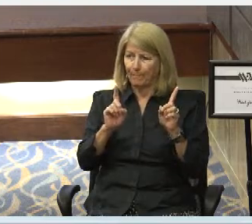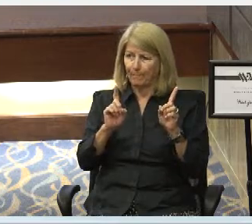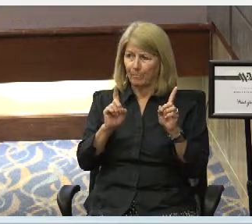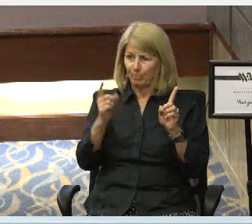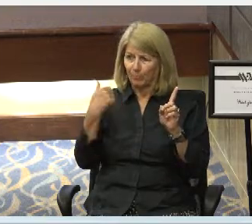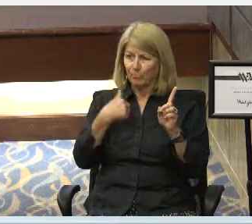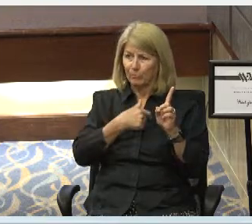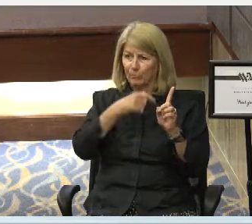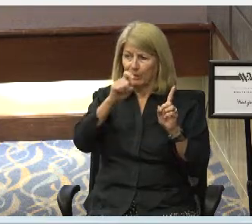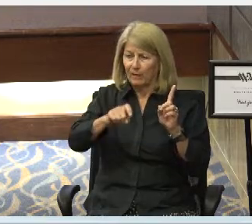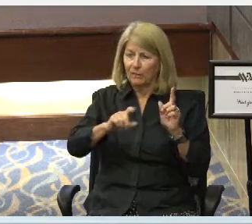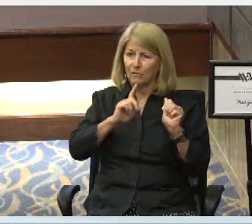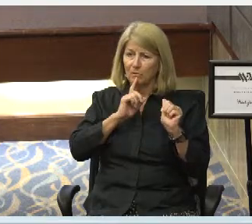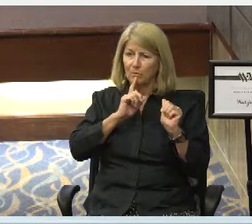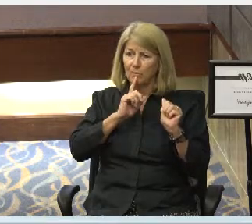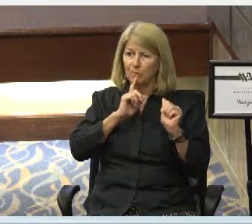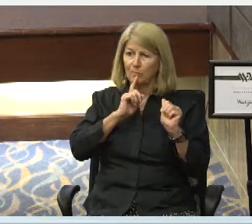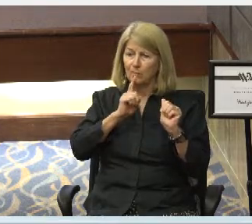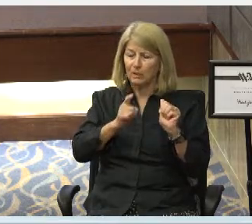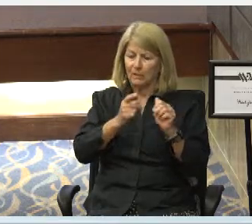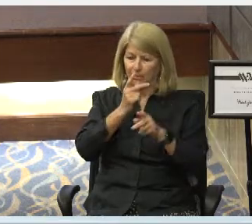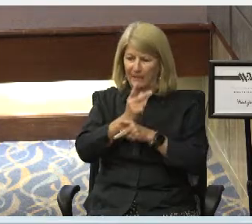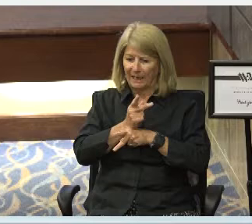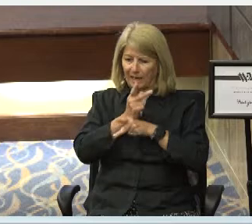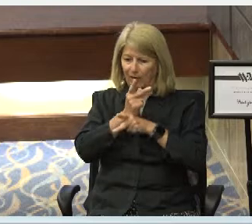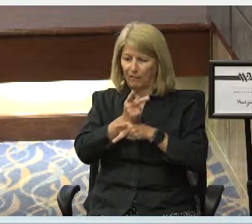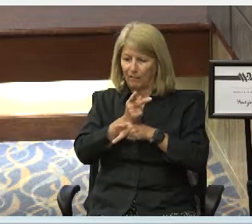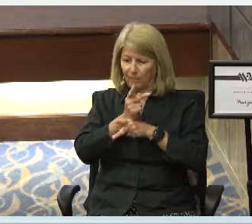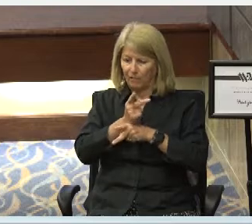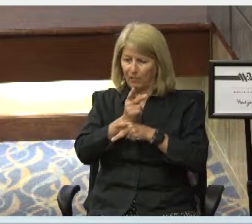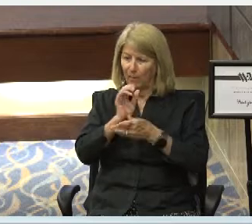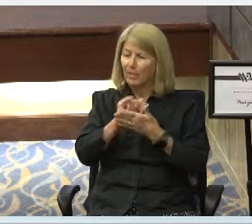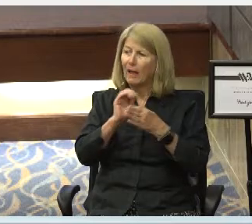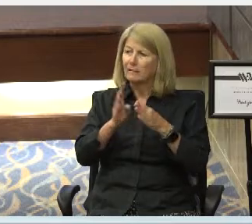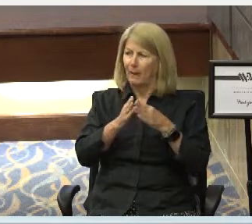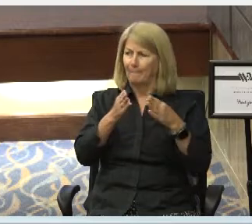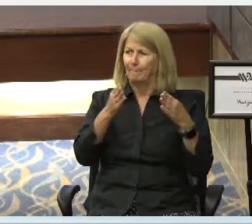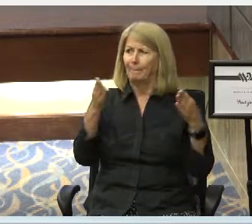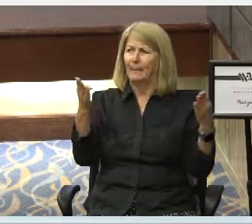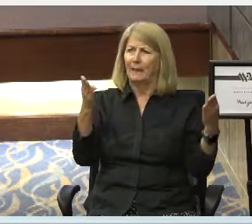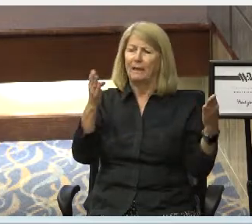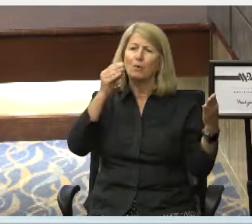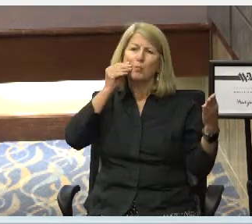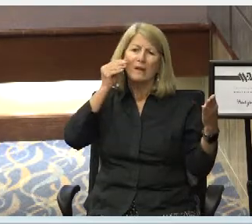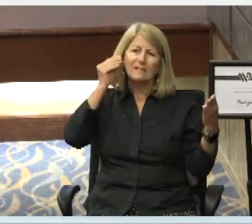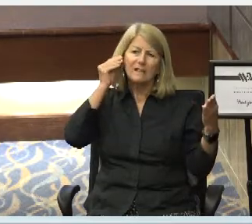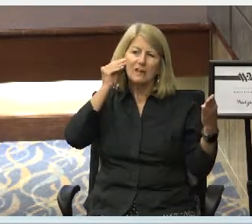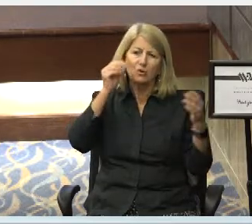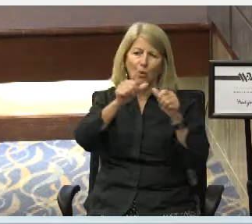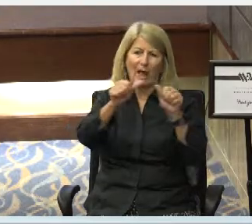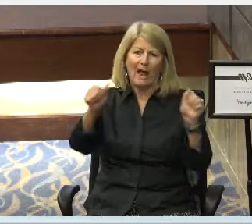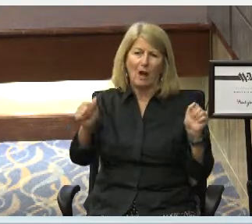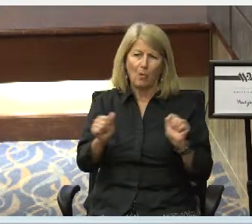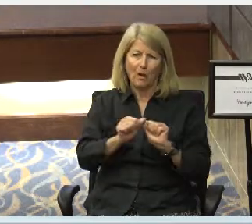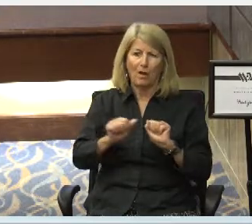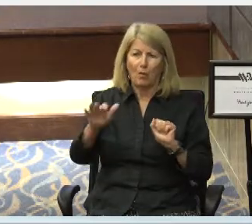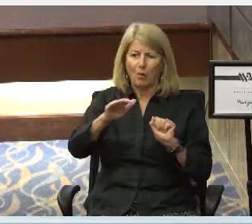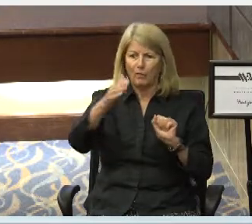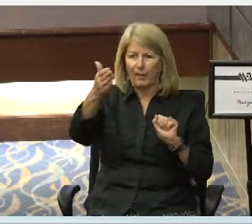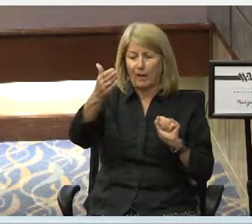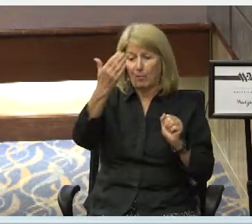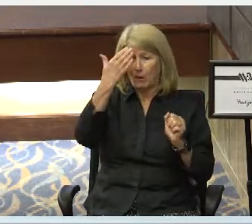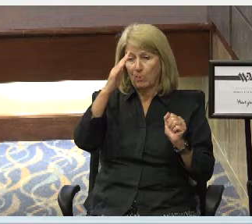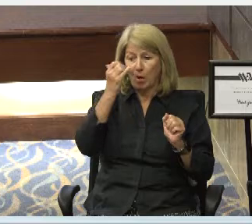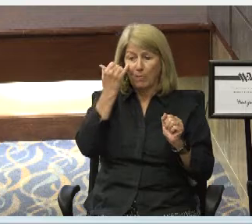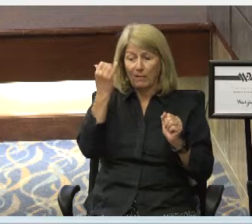we need to really be careful. That's a big residential area over there, and we don't want to put something out